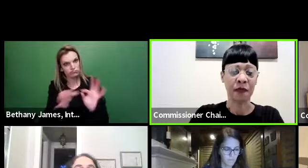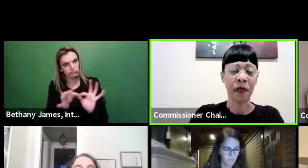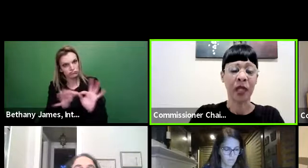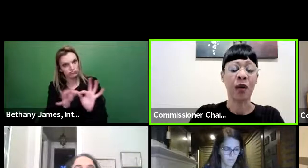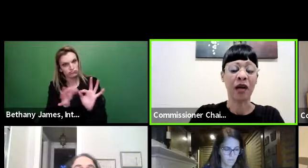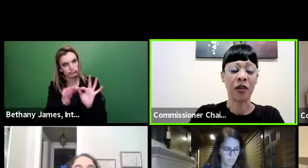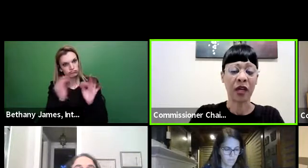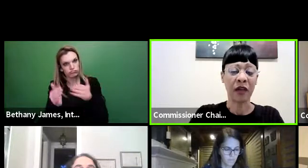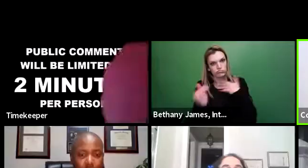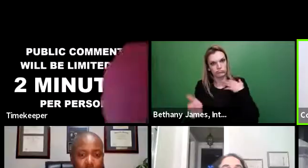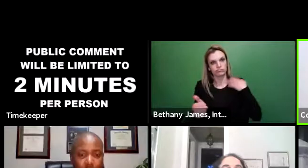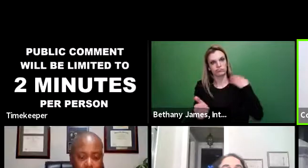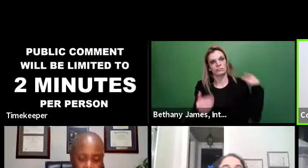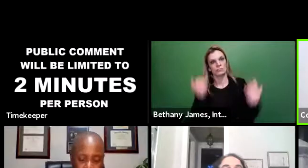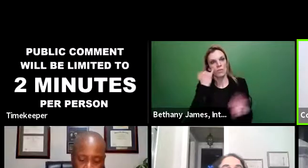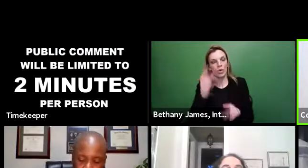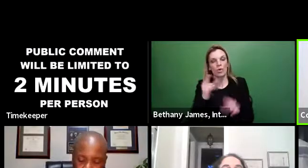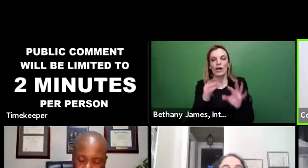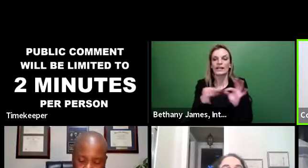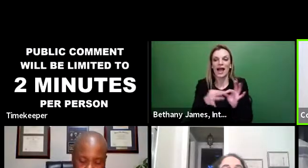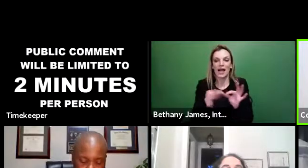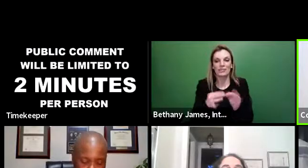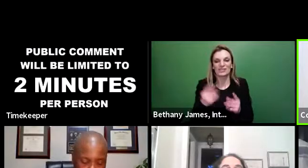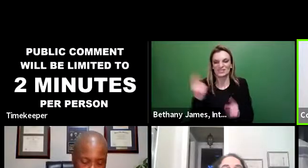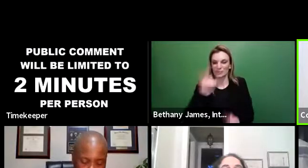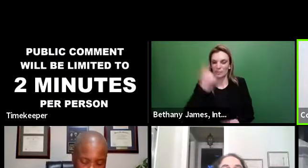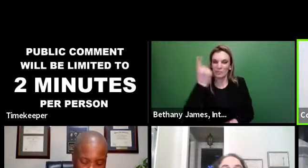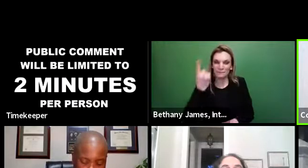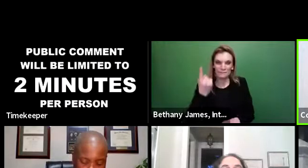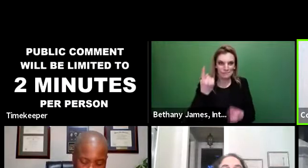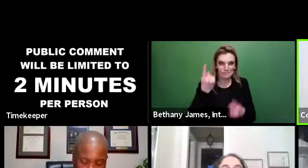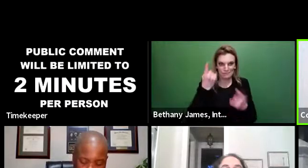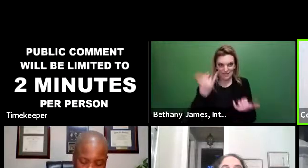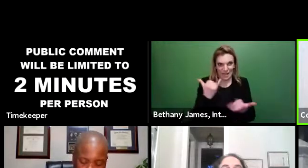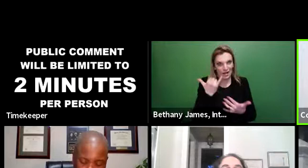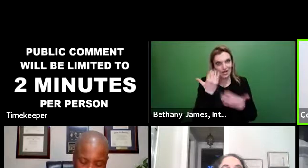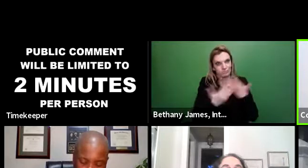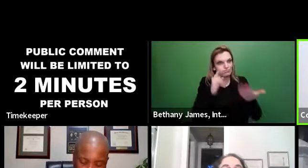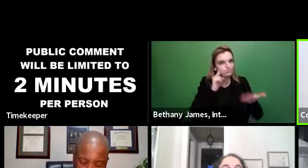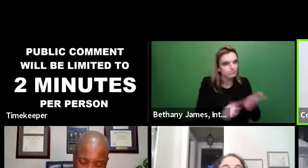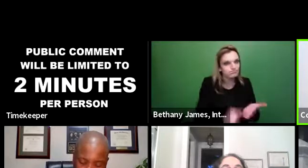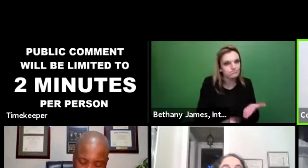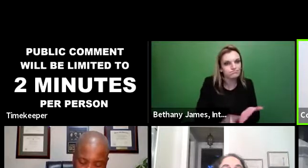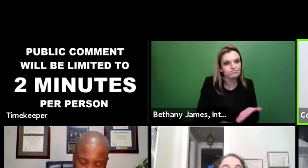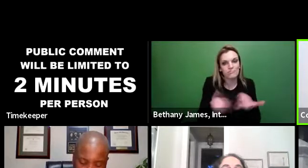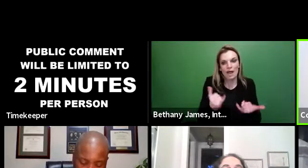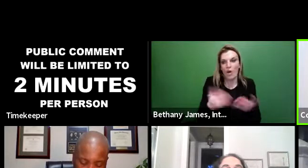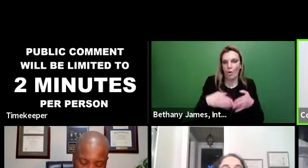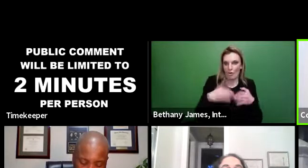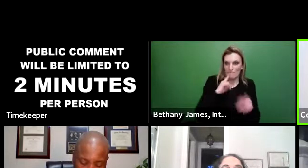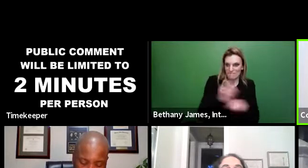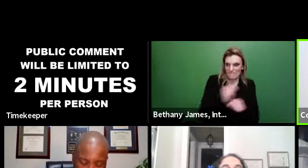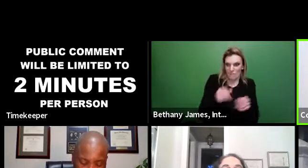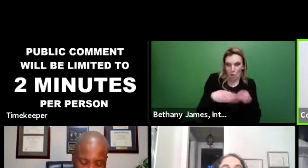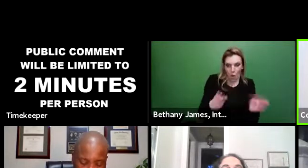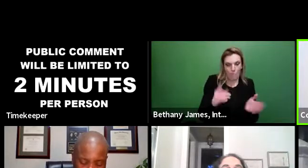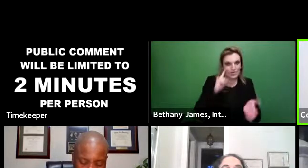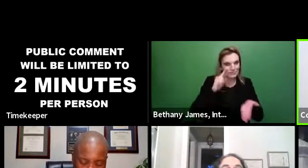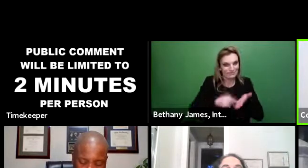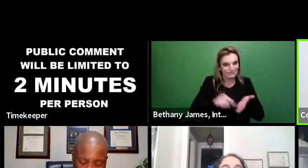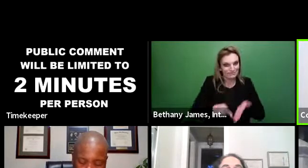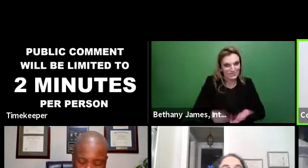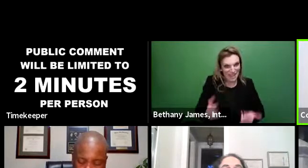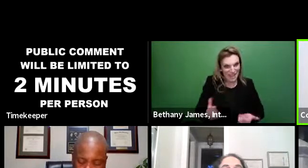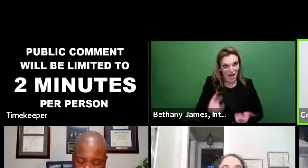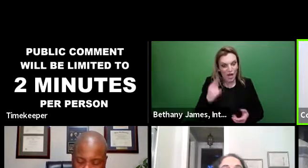commission. However, if your comment involves a matter that is currently pending with the department, such as an open complaint or an investigation, it is